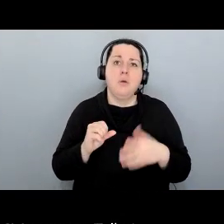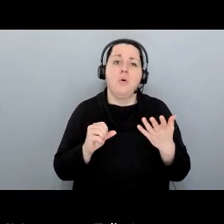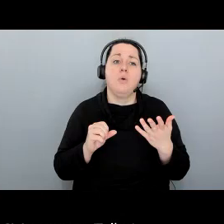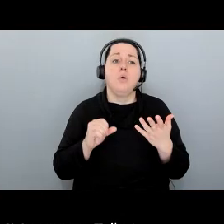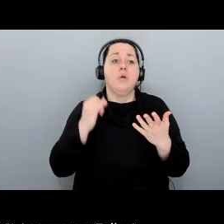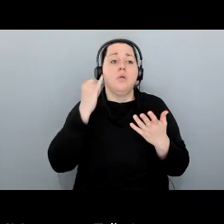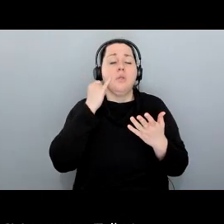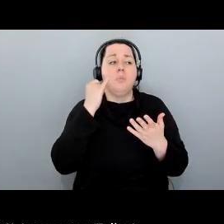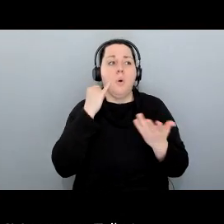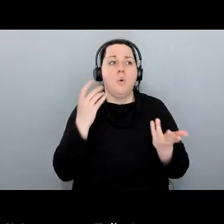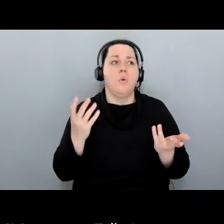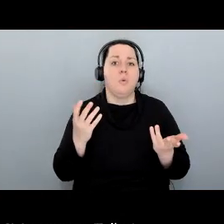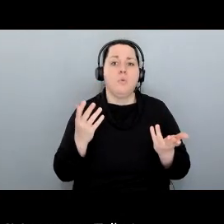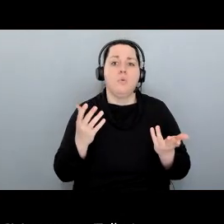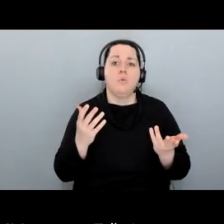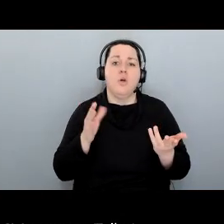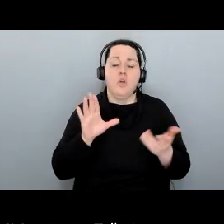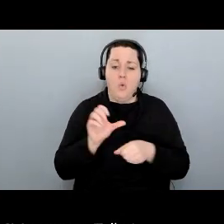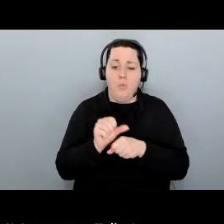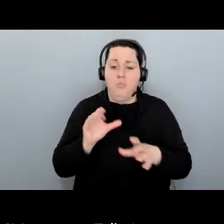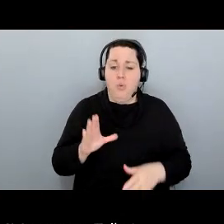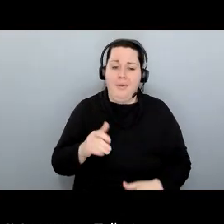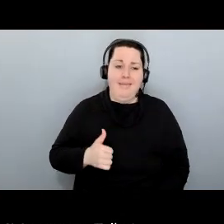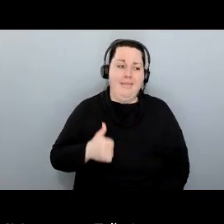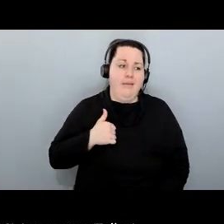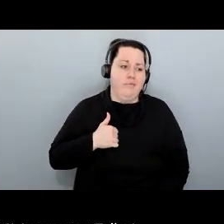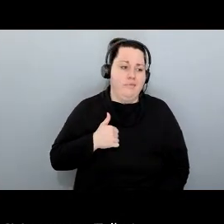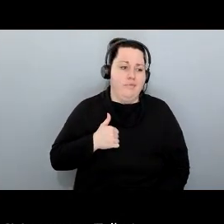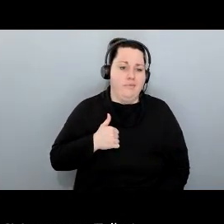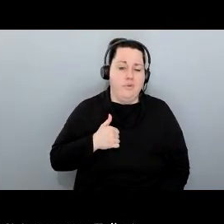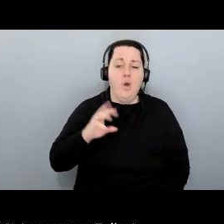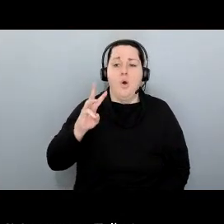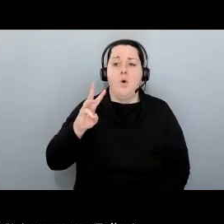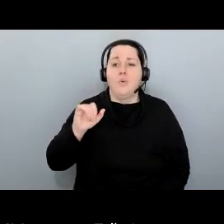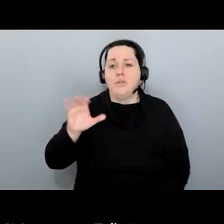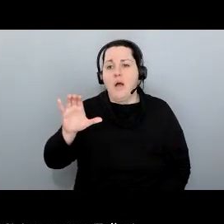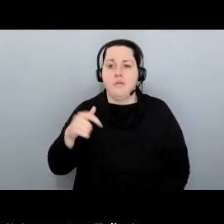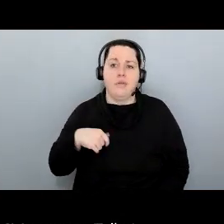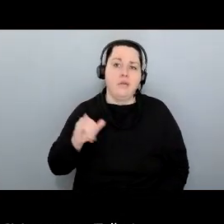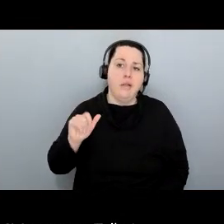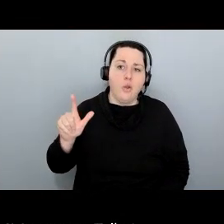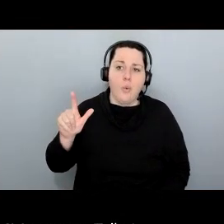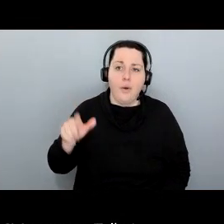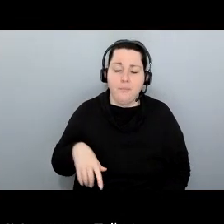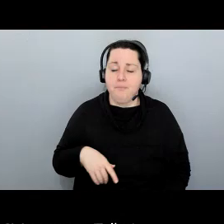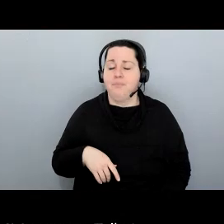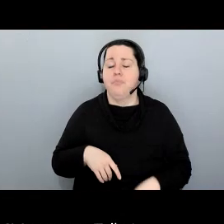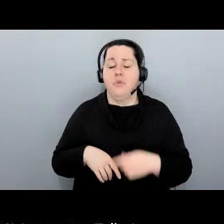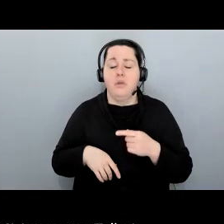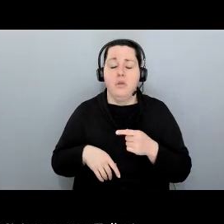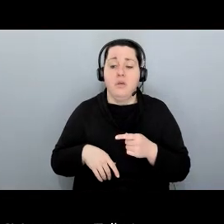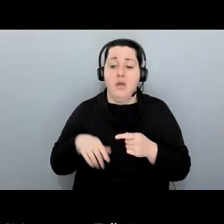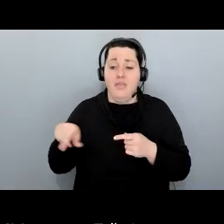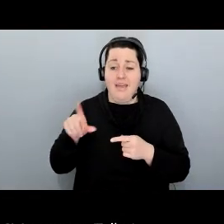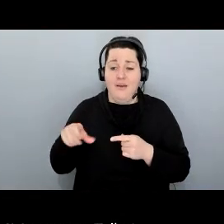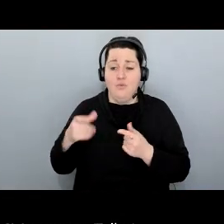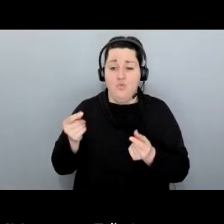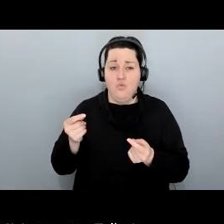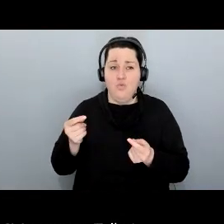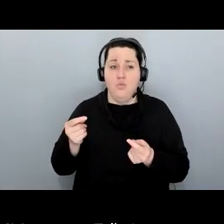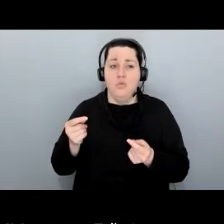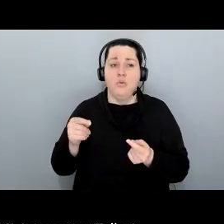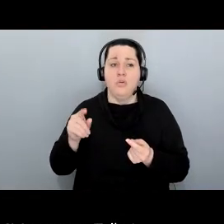you have an employee who lives in Wisconsin or Illinois. What they have to do is that they have to be